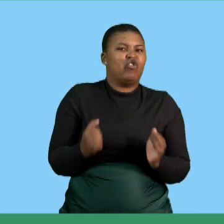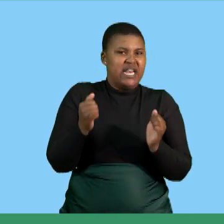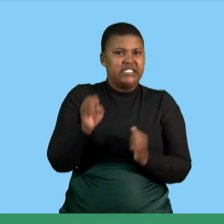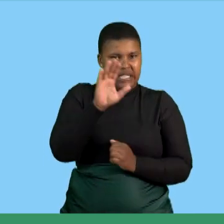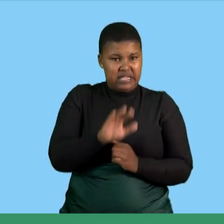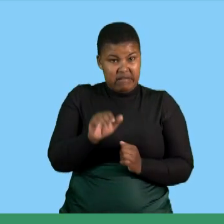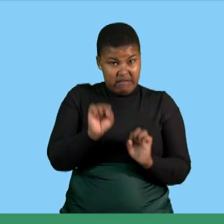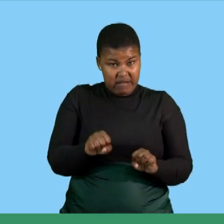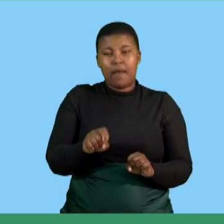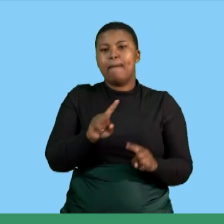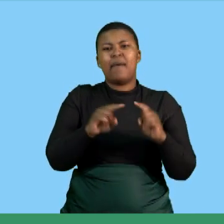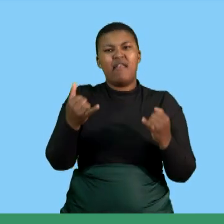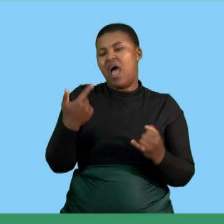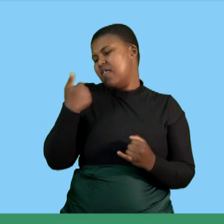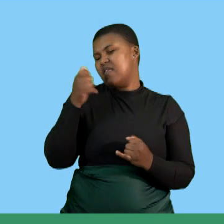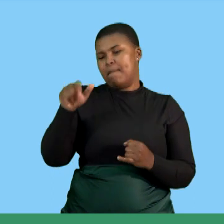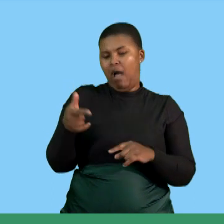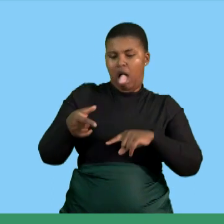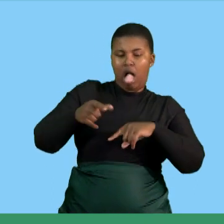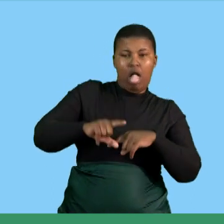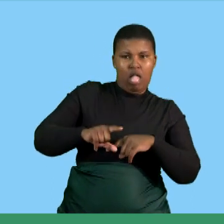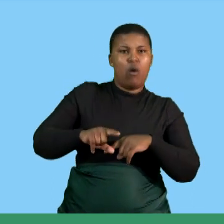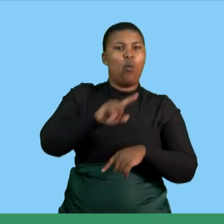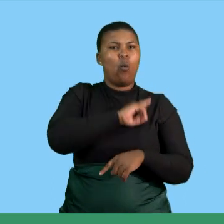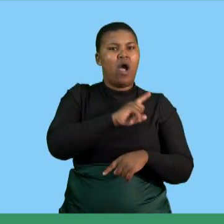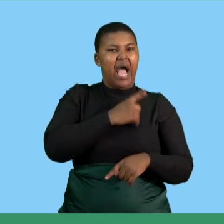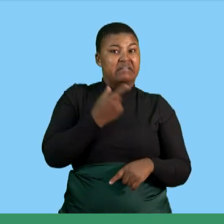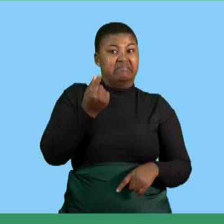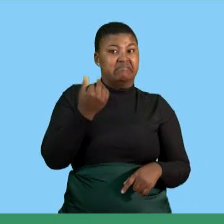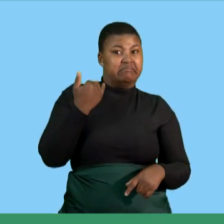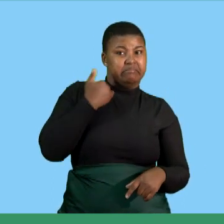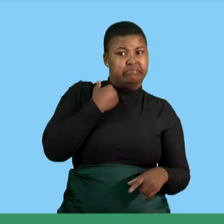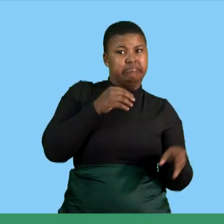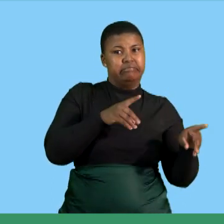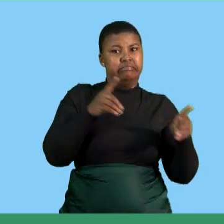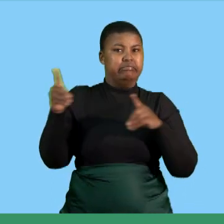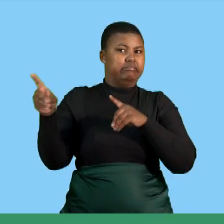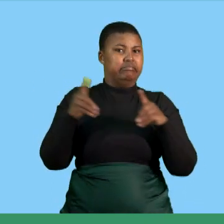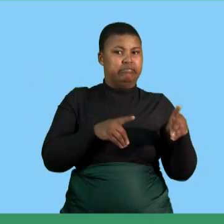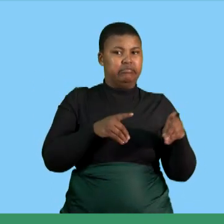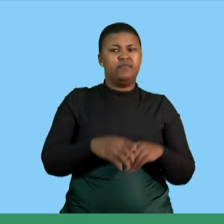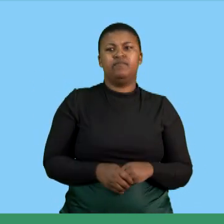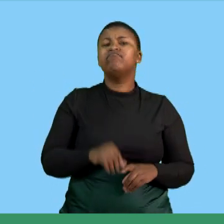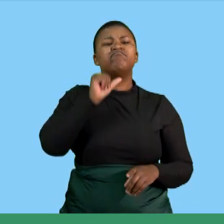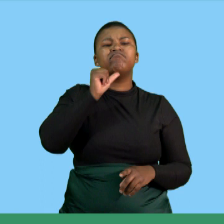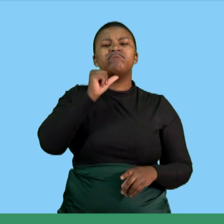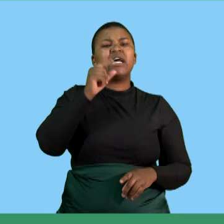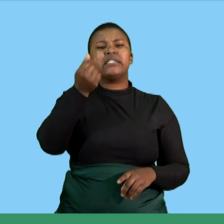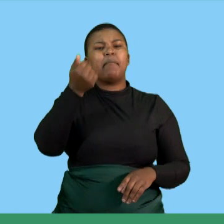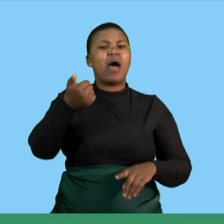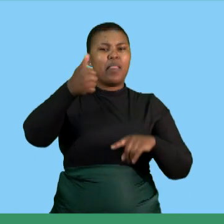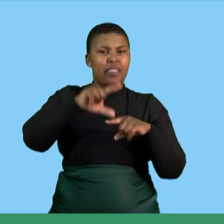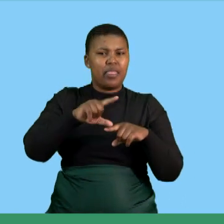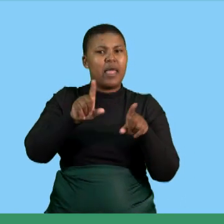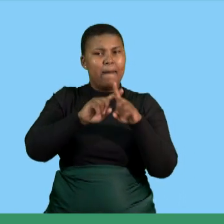in South Africa. Although their expenses have increased, they are still determined to give back to the